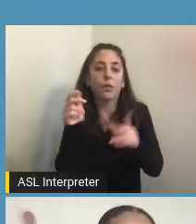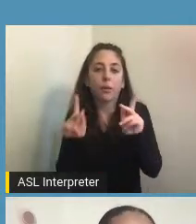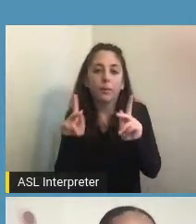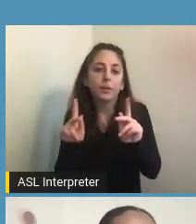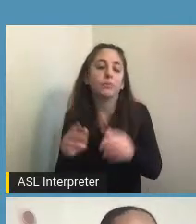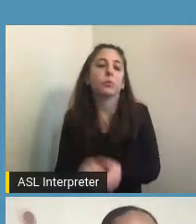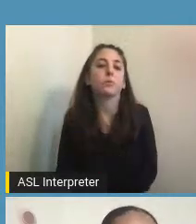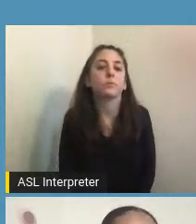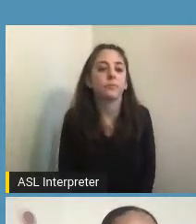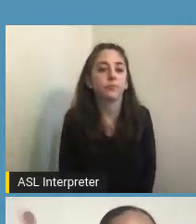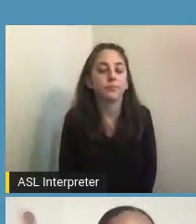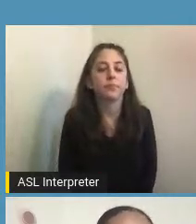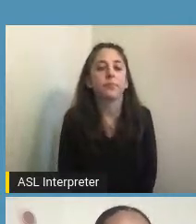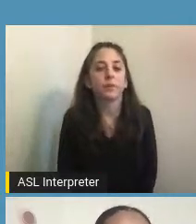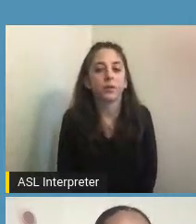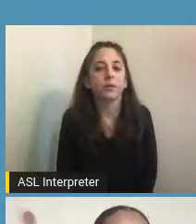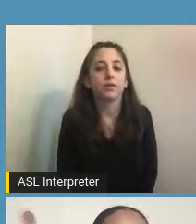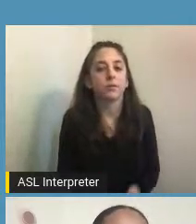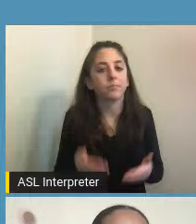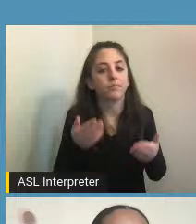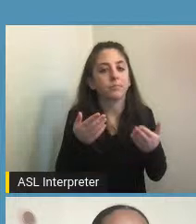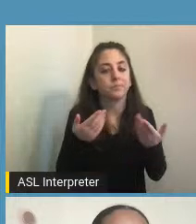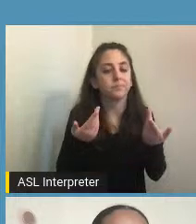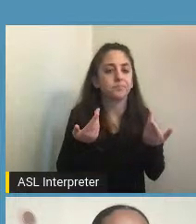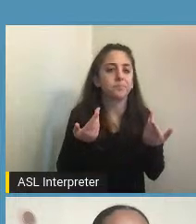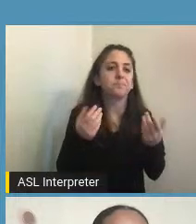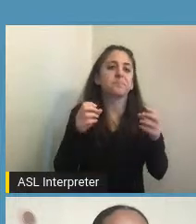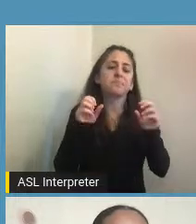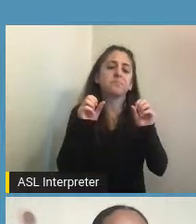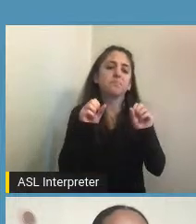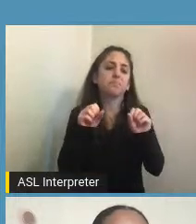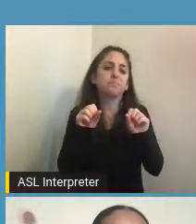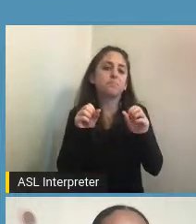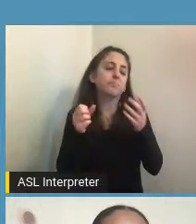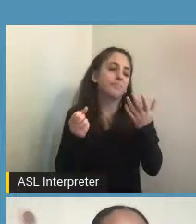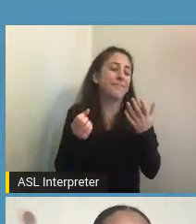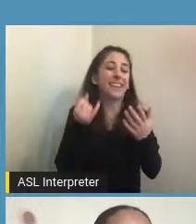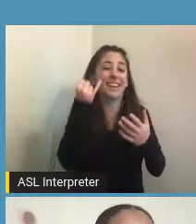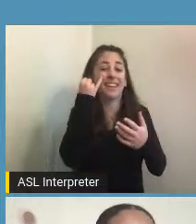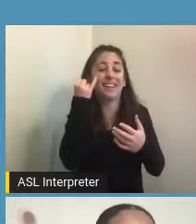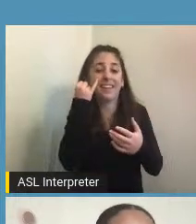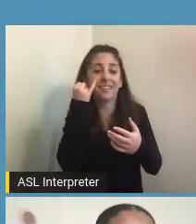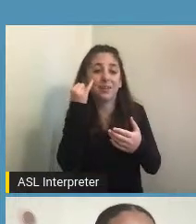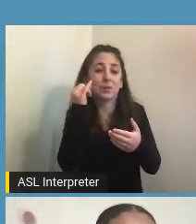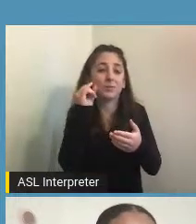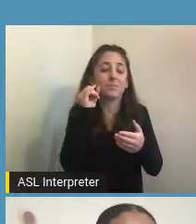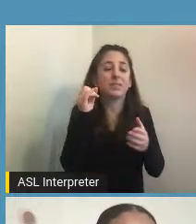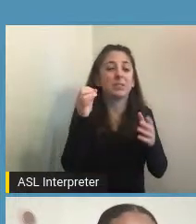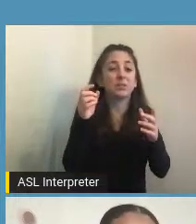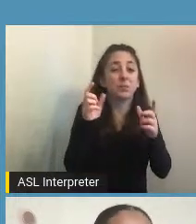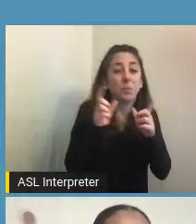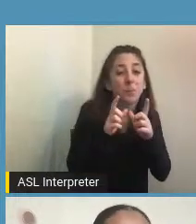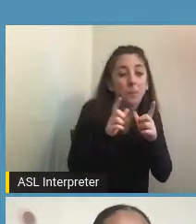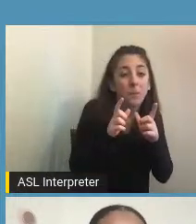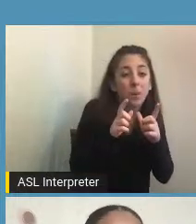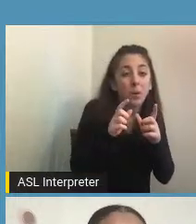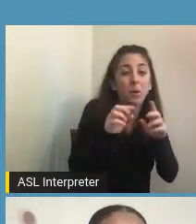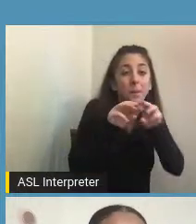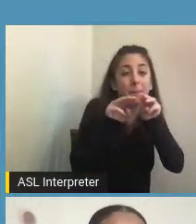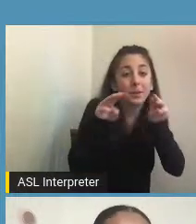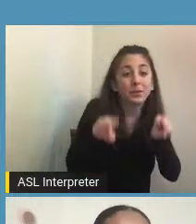bit convoluted when it's, a 0.2% engagement rate, when if you have thousands of followers, right,